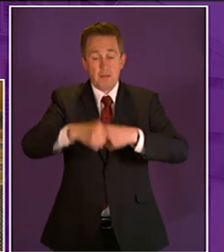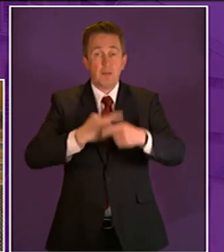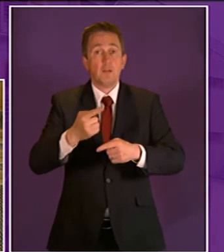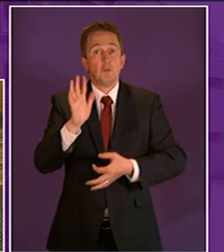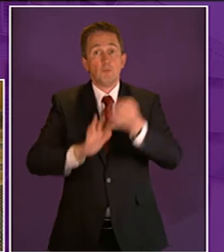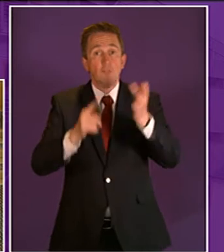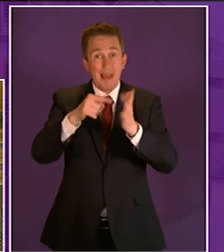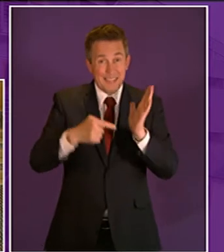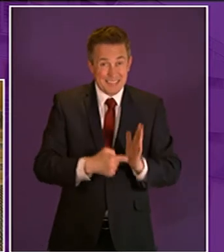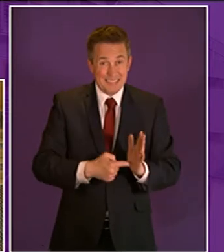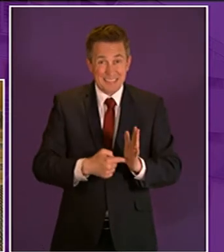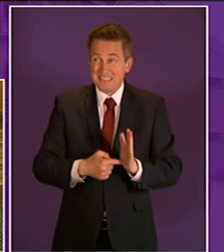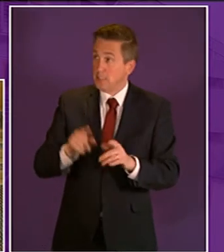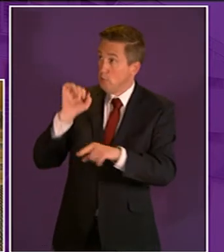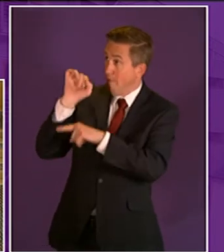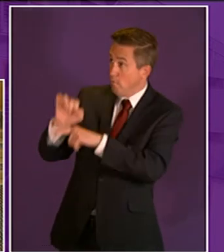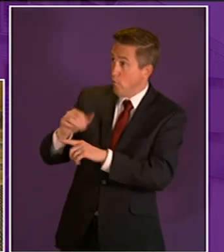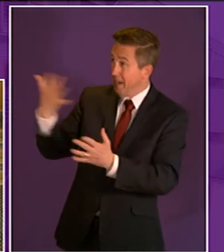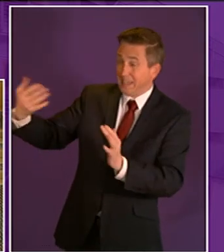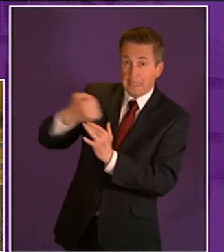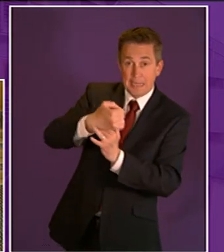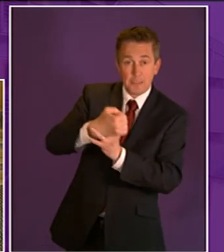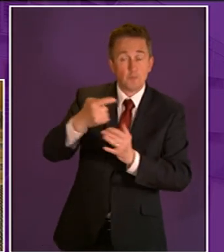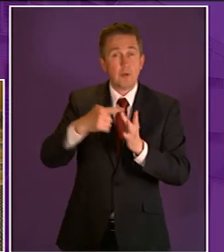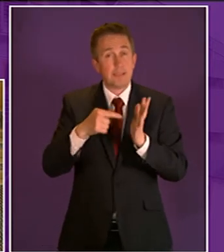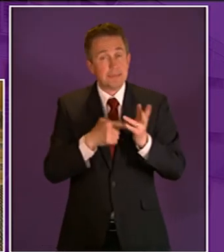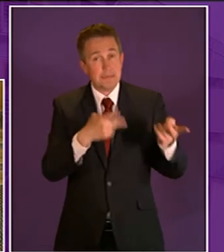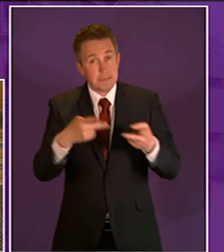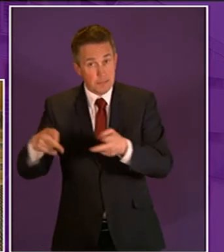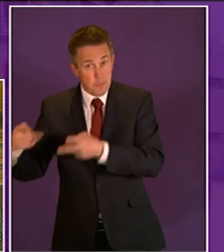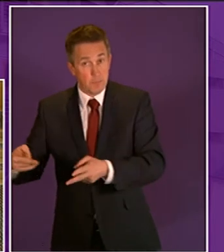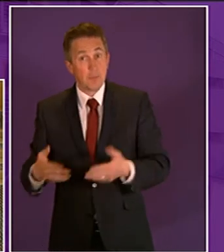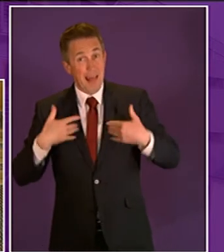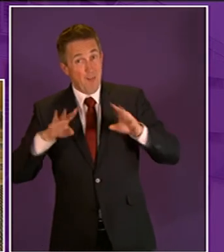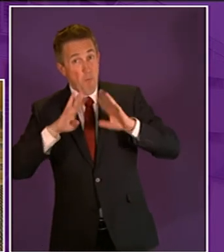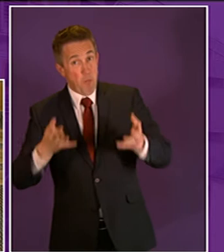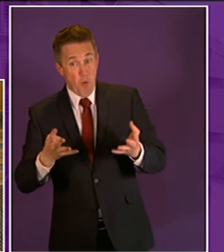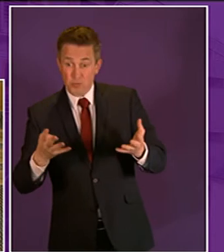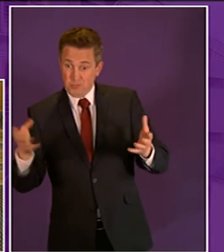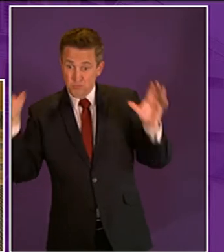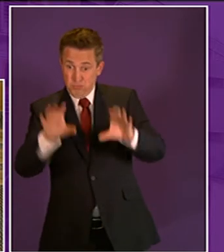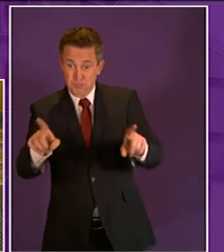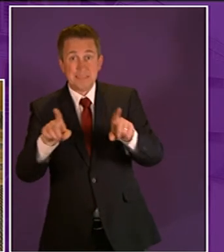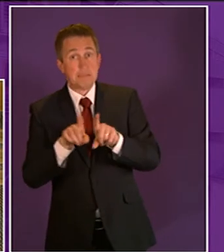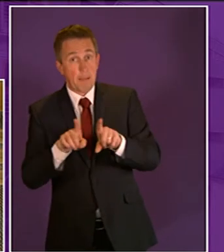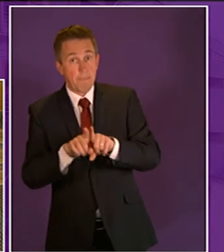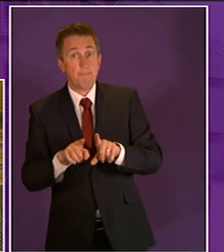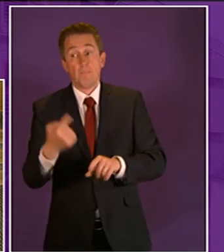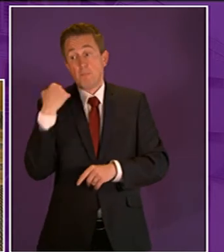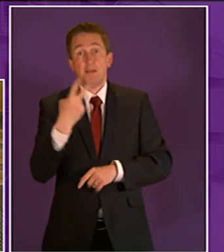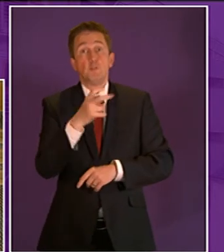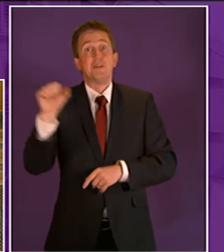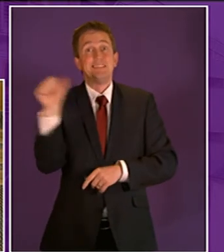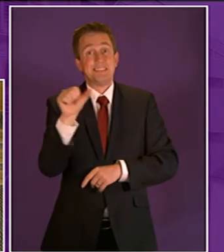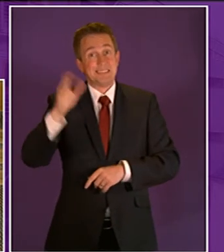for maintaining cyber security resilience. Health boards spend at least the same amount per annum. However, we know that in